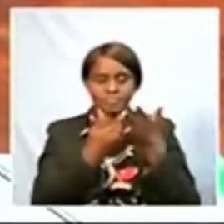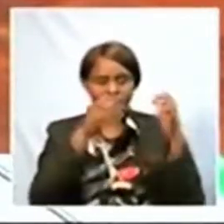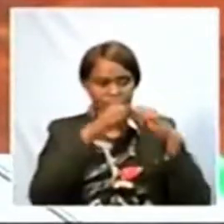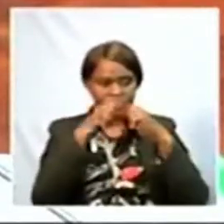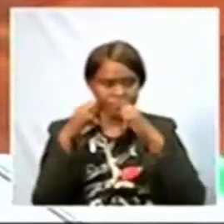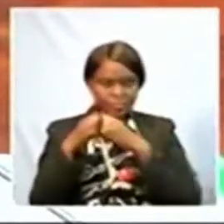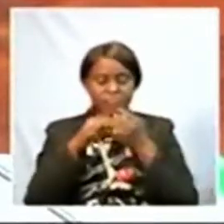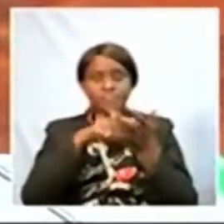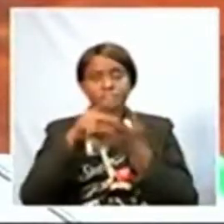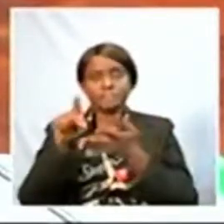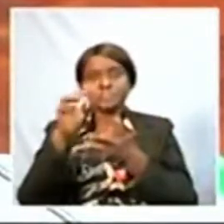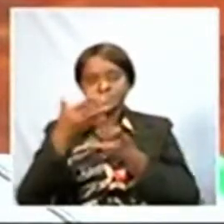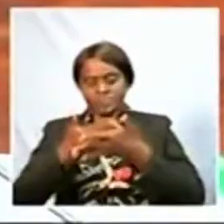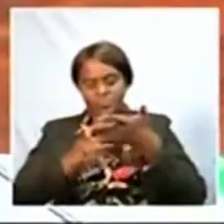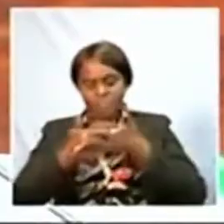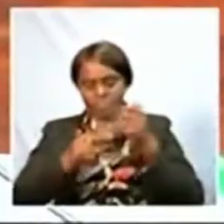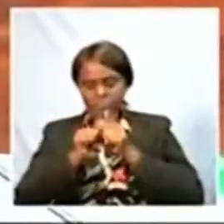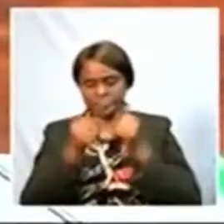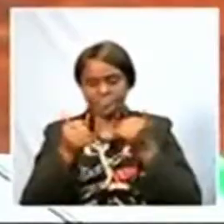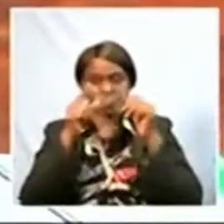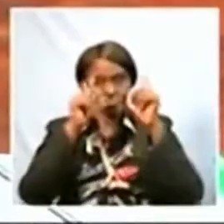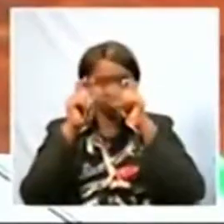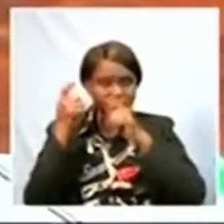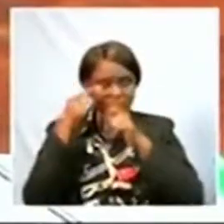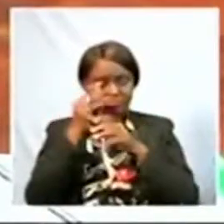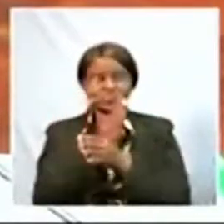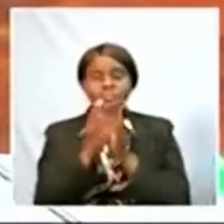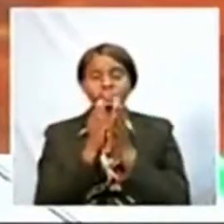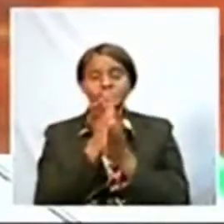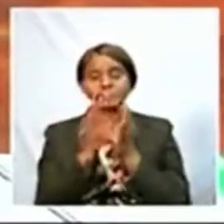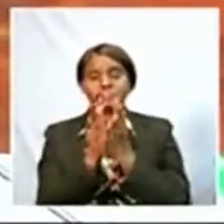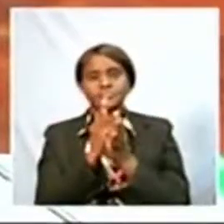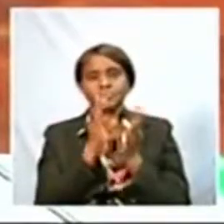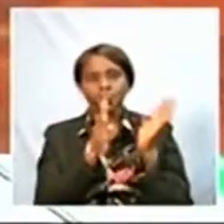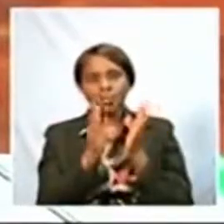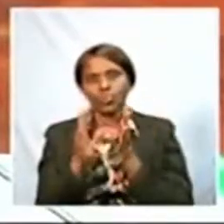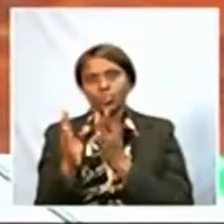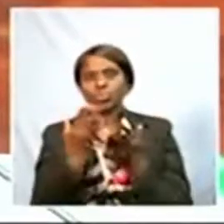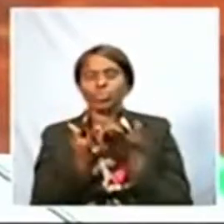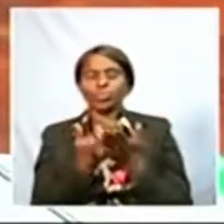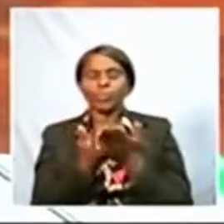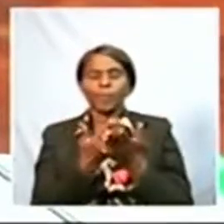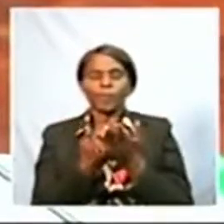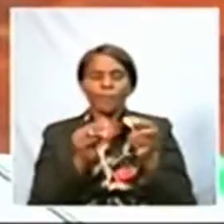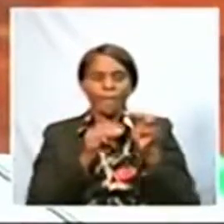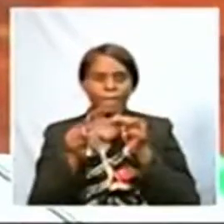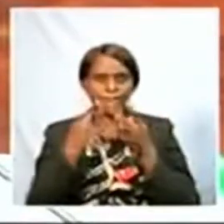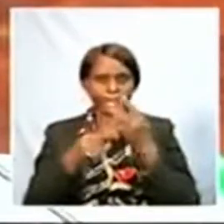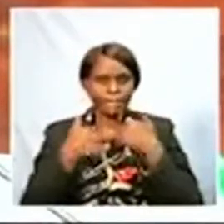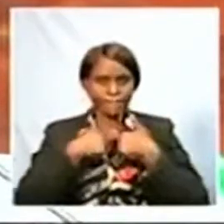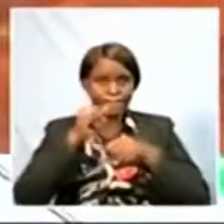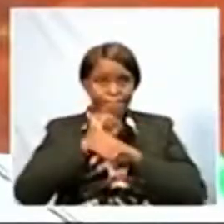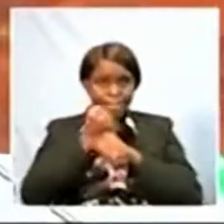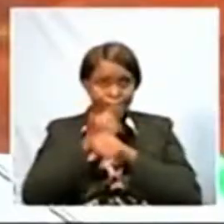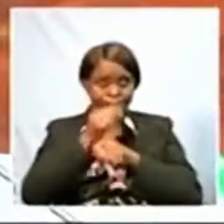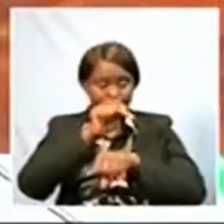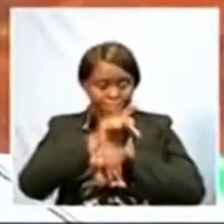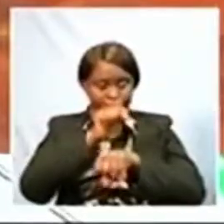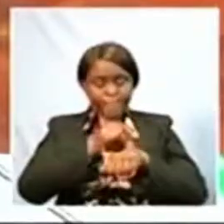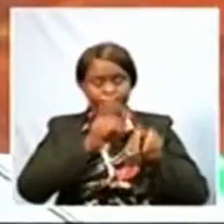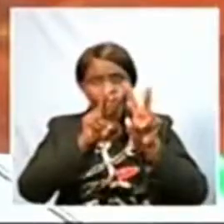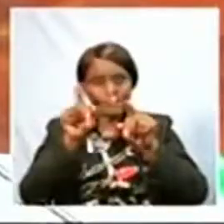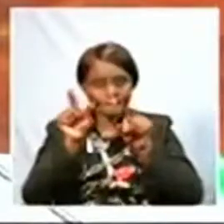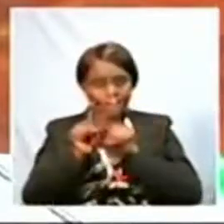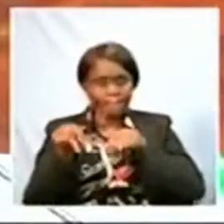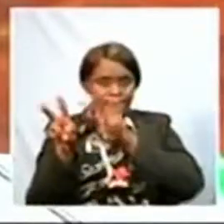statement, payment voucher, and the current pictures of the structure. Remedial measures. Management has intensified project monitoring